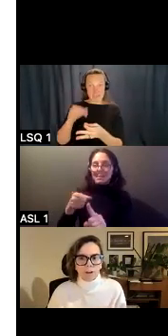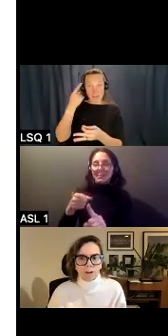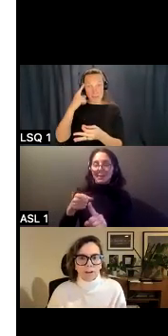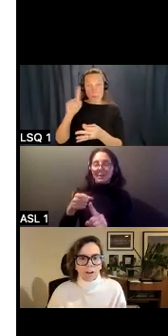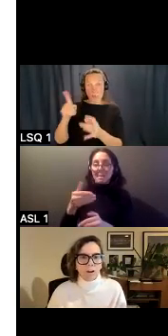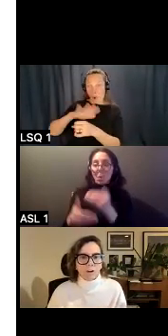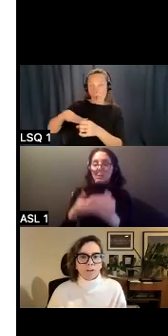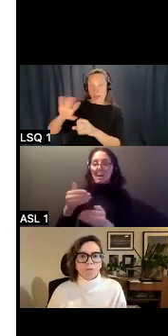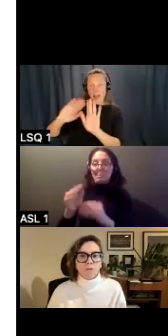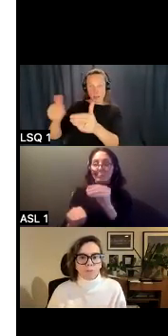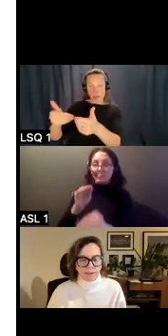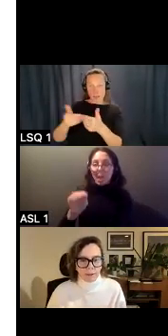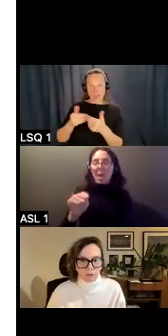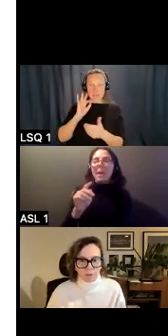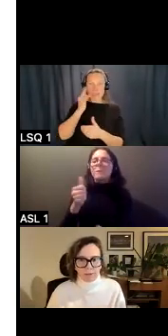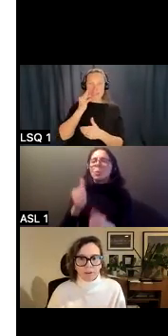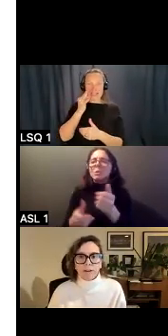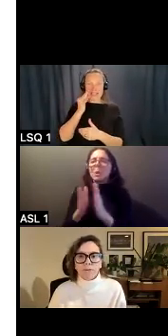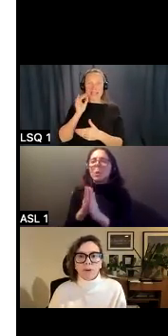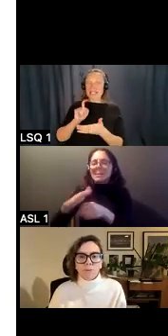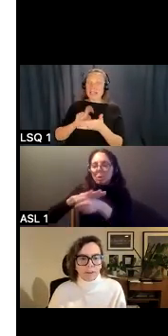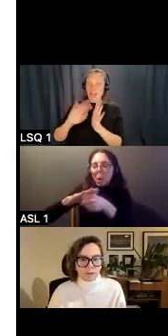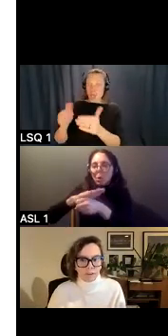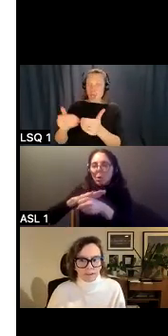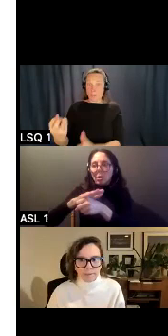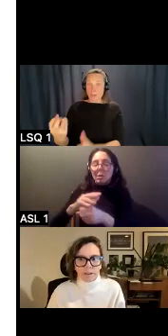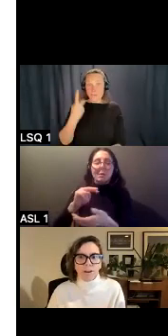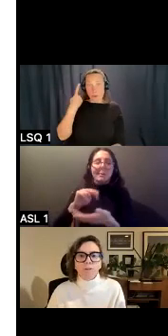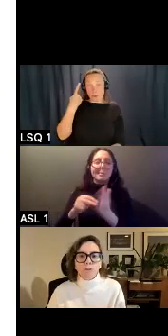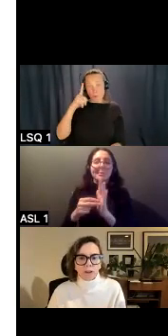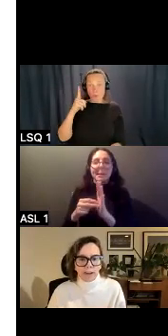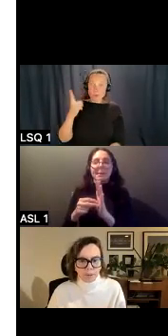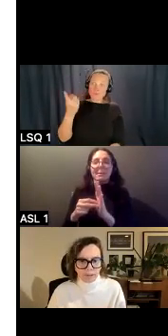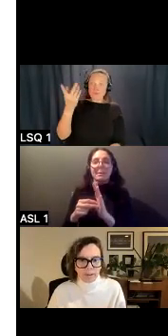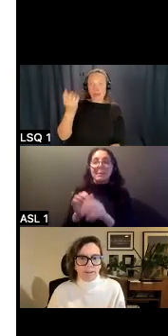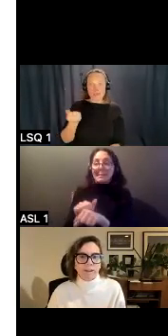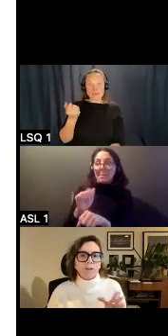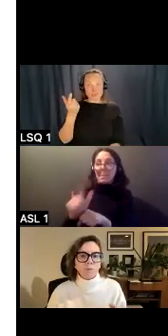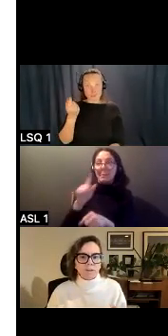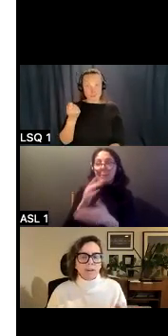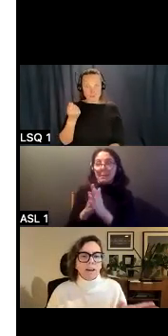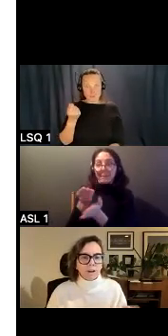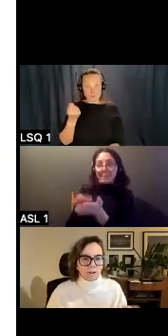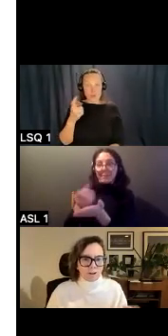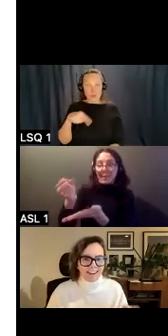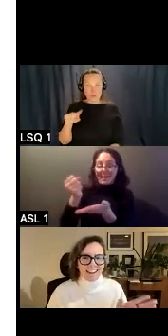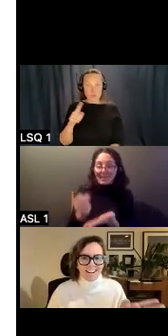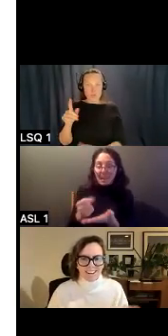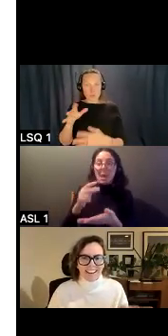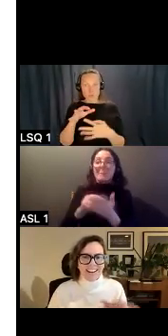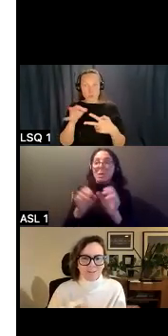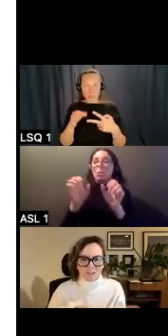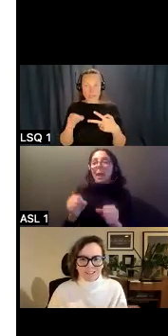in place for the requests that are local. When you will submit for financing, you will have the possibility to